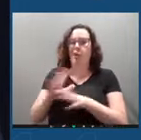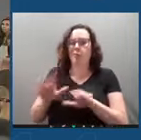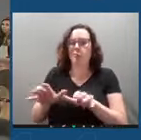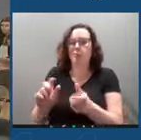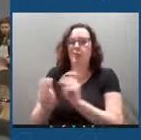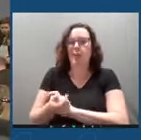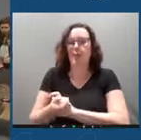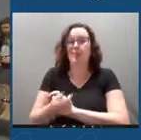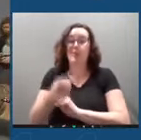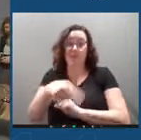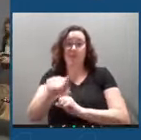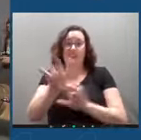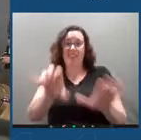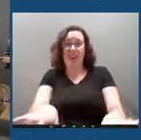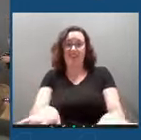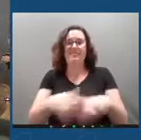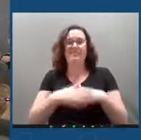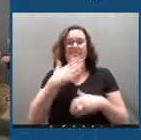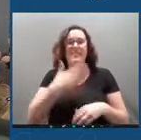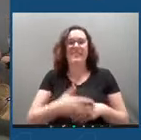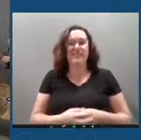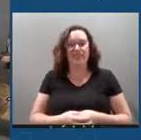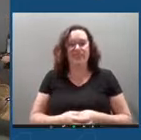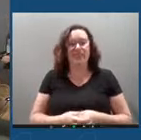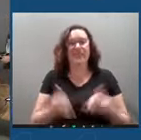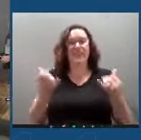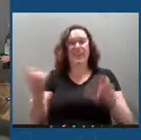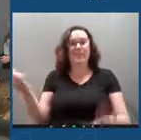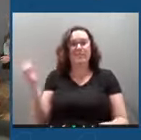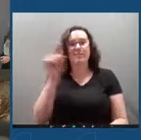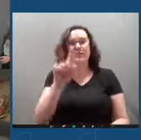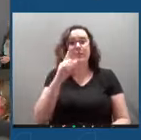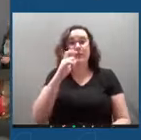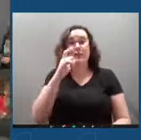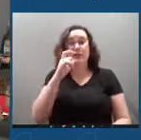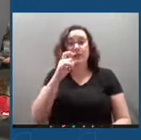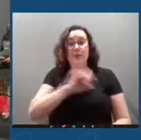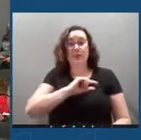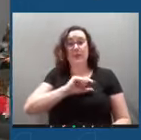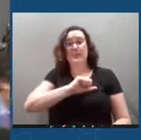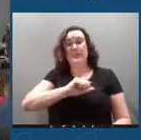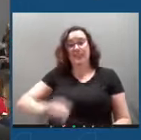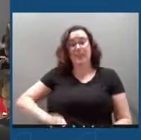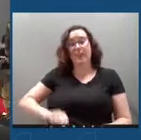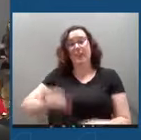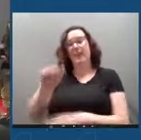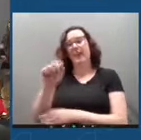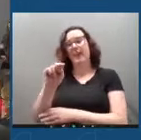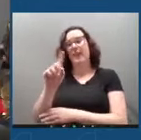you. Please welcome to the podium, Senator Andrew Gunardis.